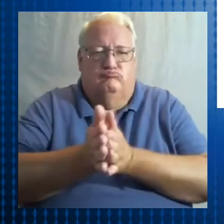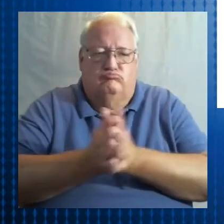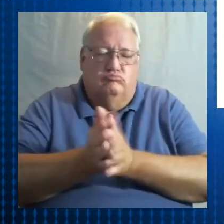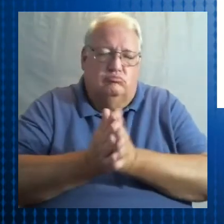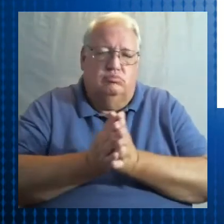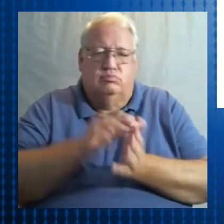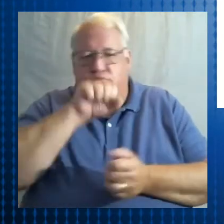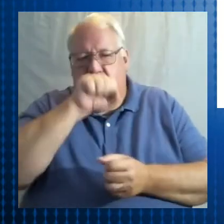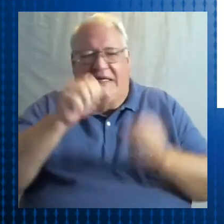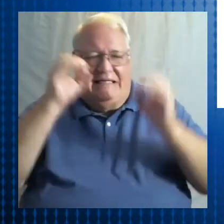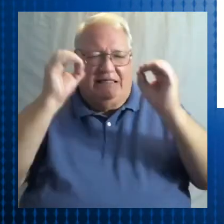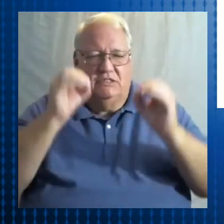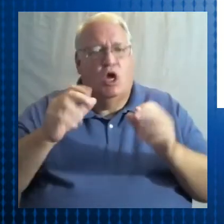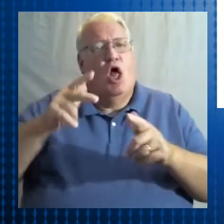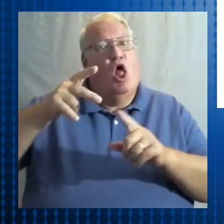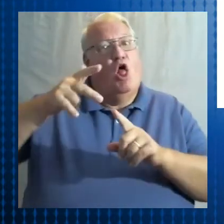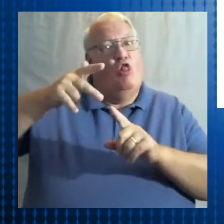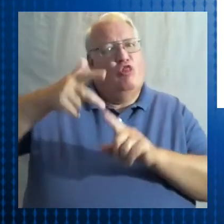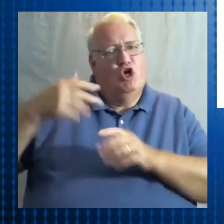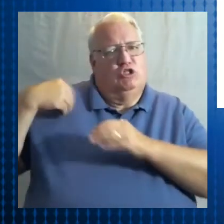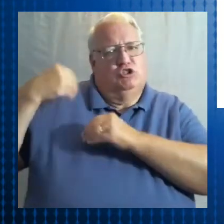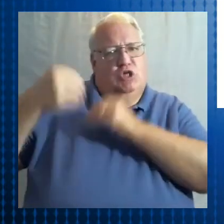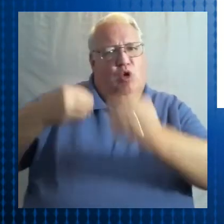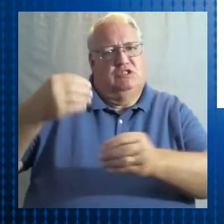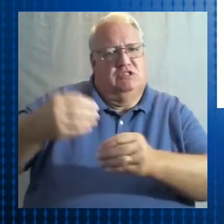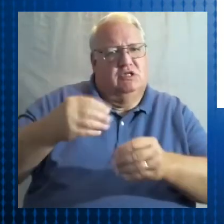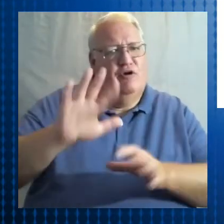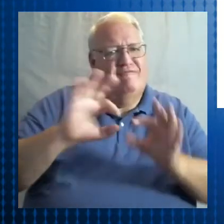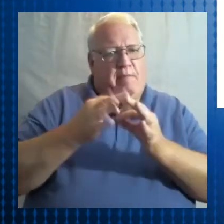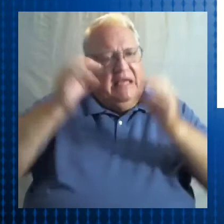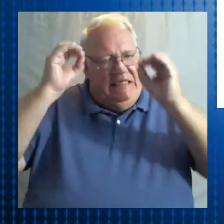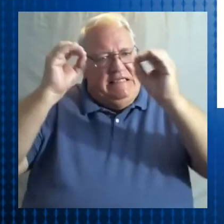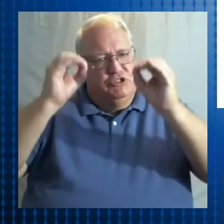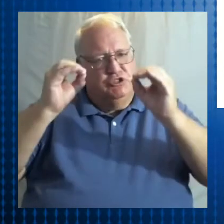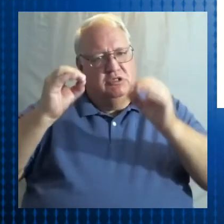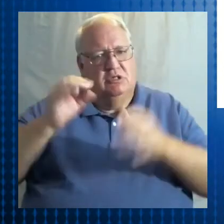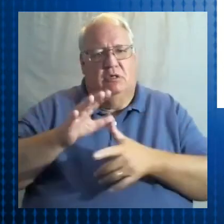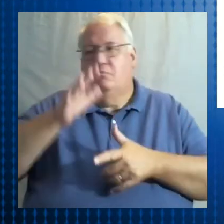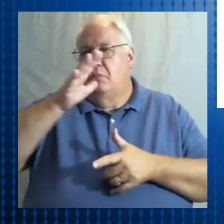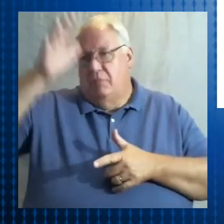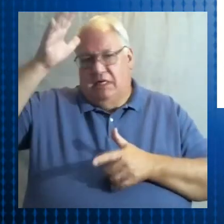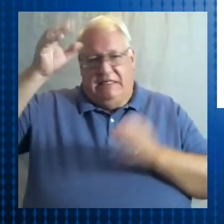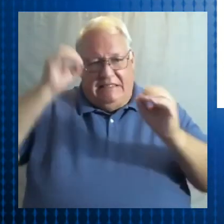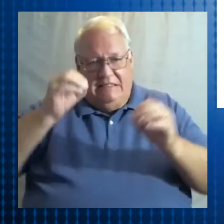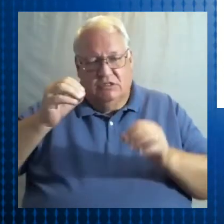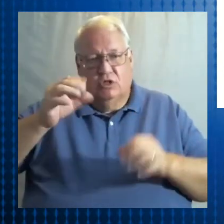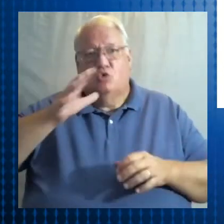the third generation of educators in her family and has been with the Flint Community Schools since